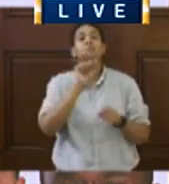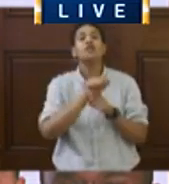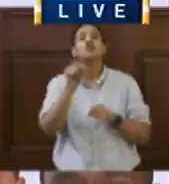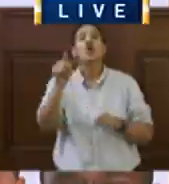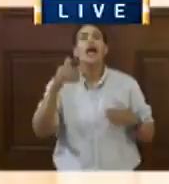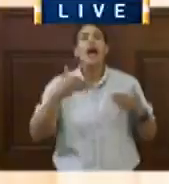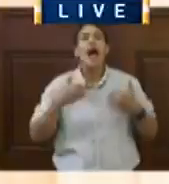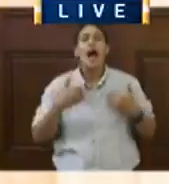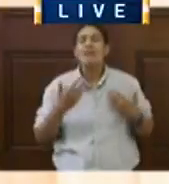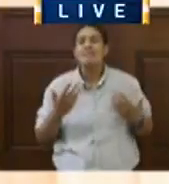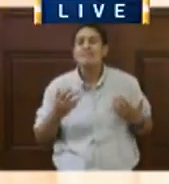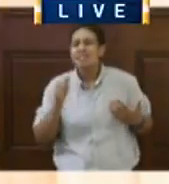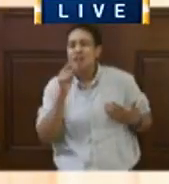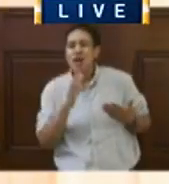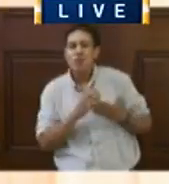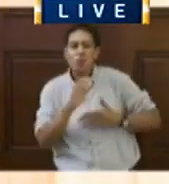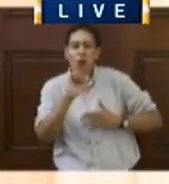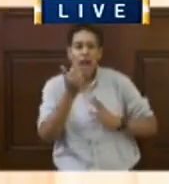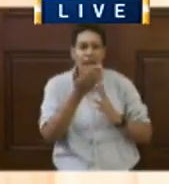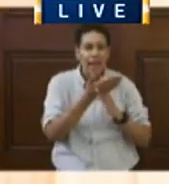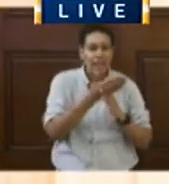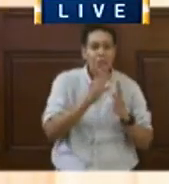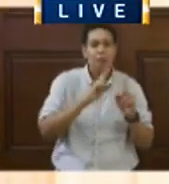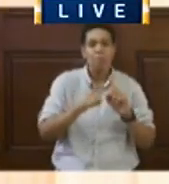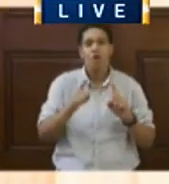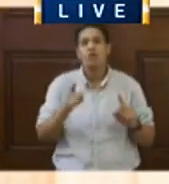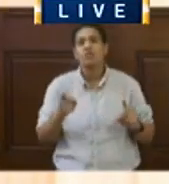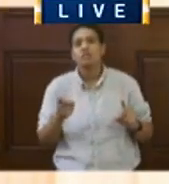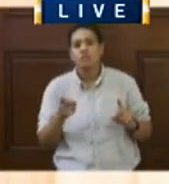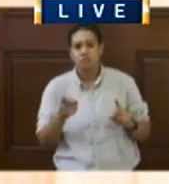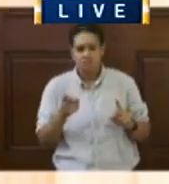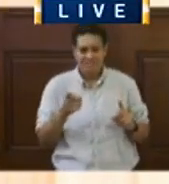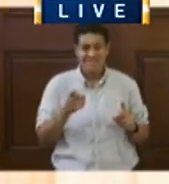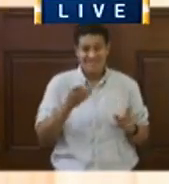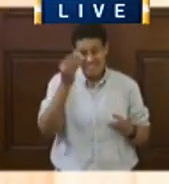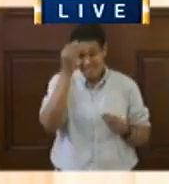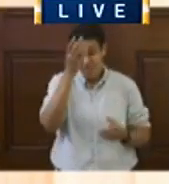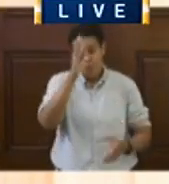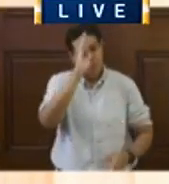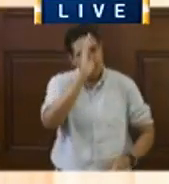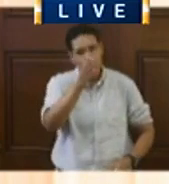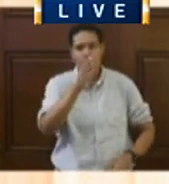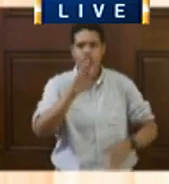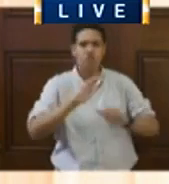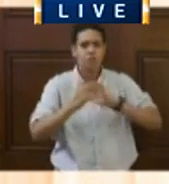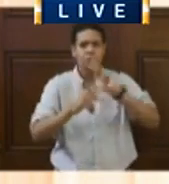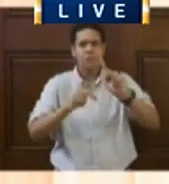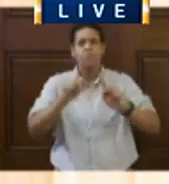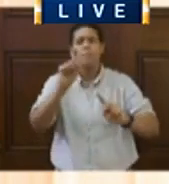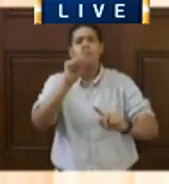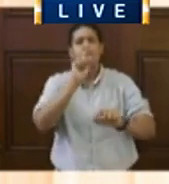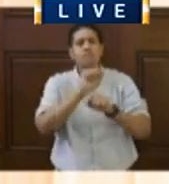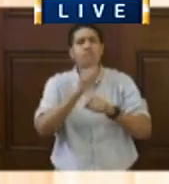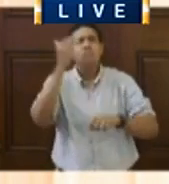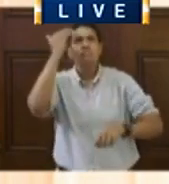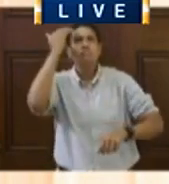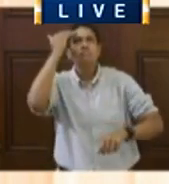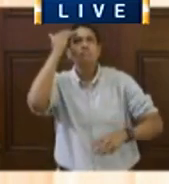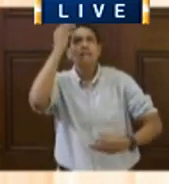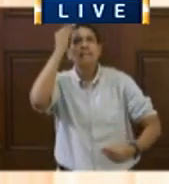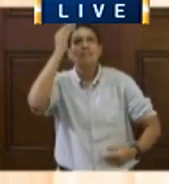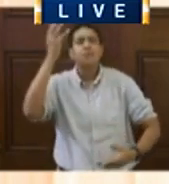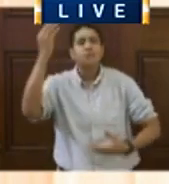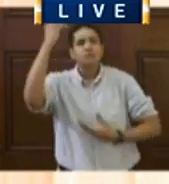not through any intermediary, but directly with you, members of the public, Jamaicans, who must certainly arm themselves with information to ensure